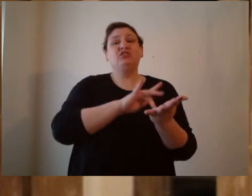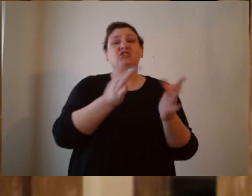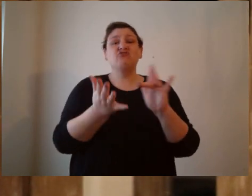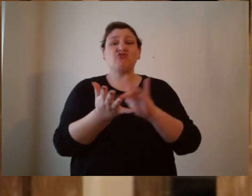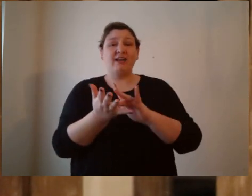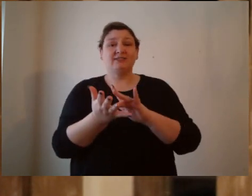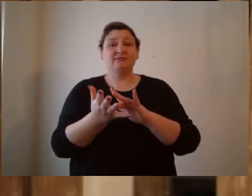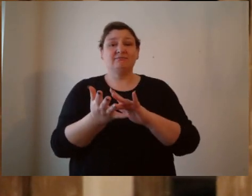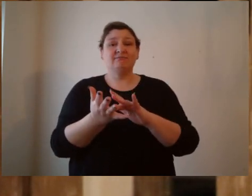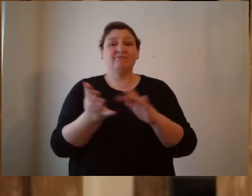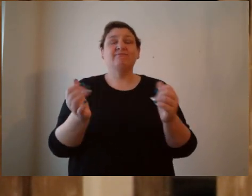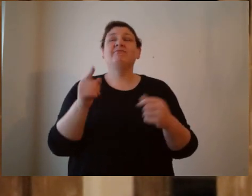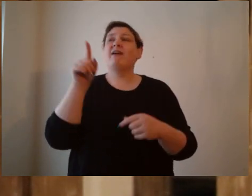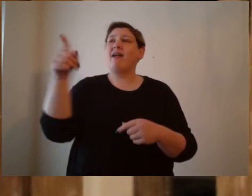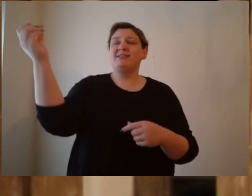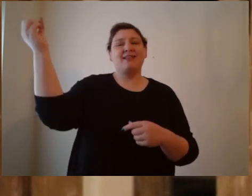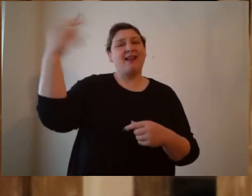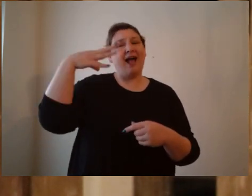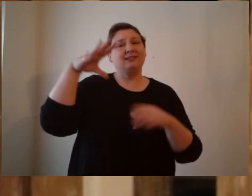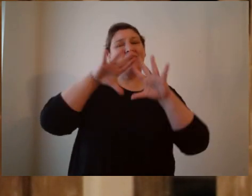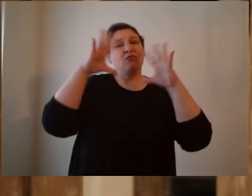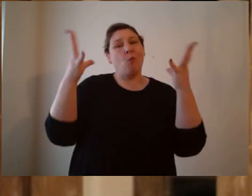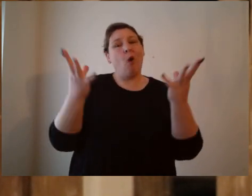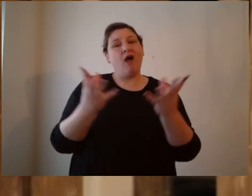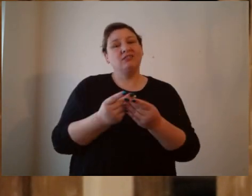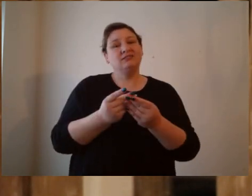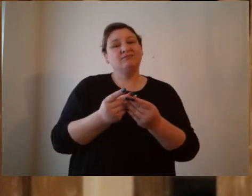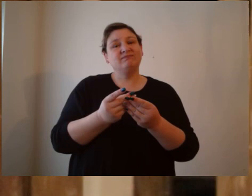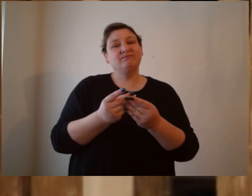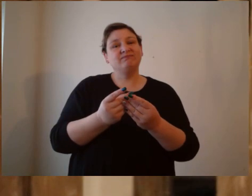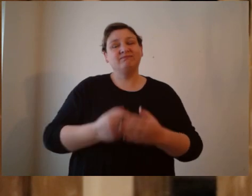Jesus Christ, the light of the world.